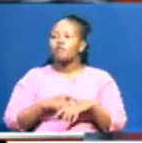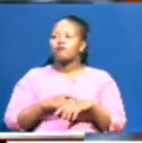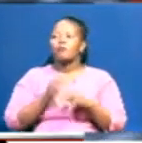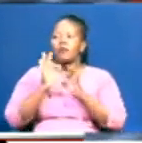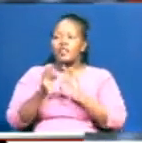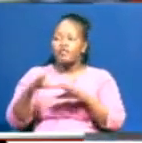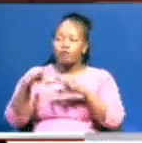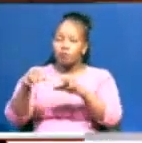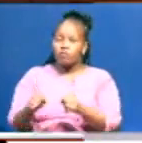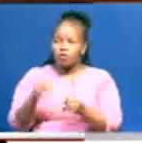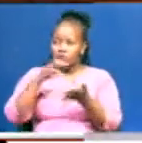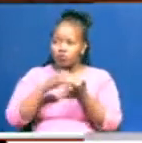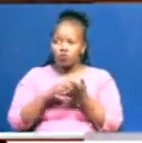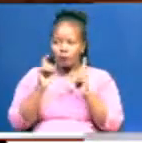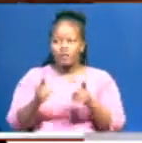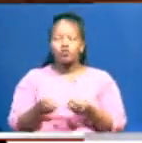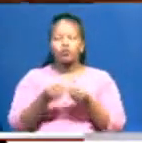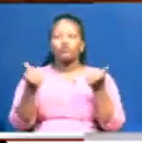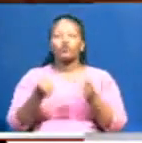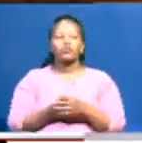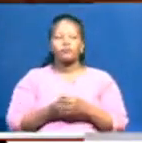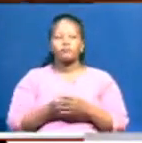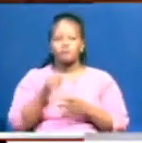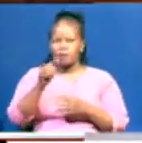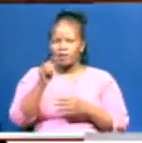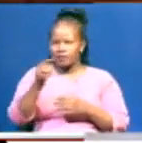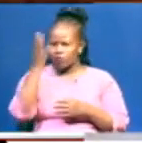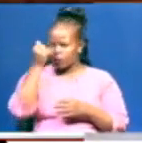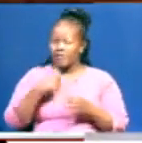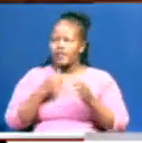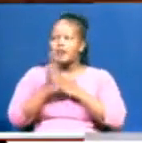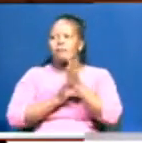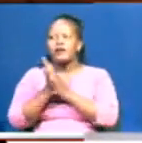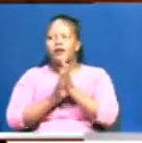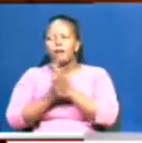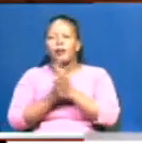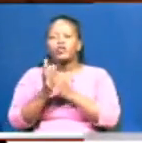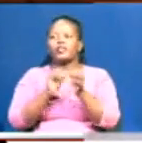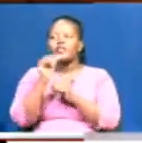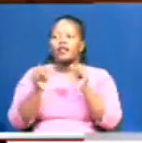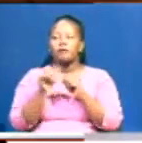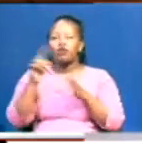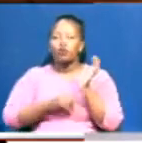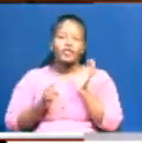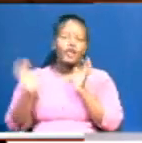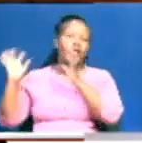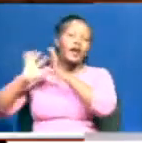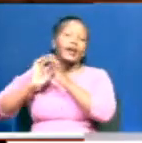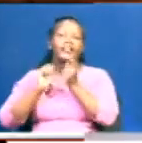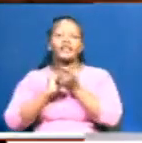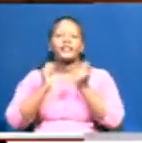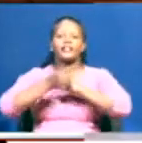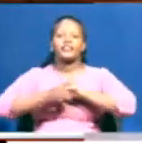provide solutions to this country. So that's why I am so passionate about this thing called culture change, and